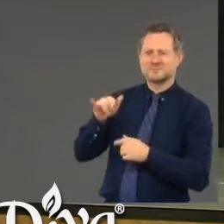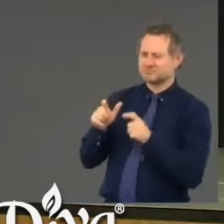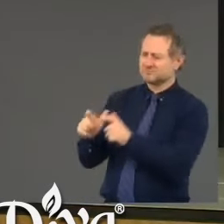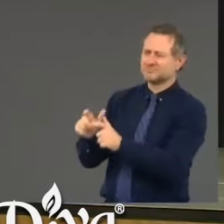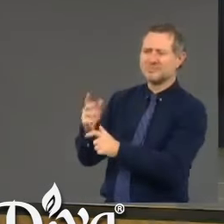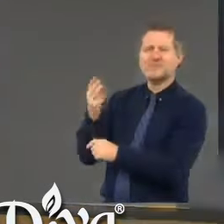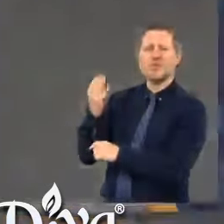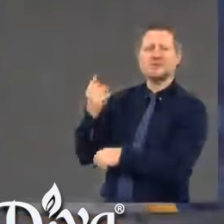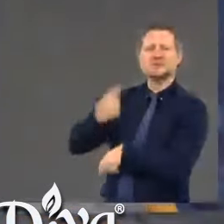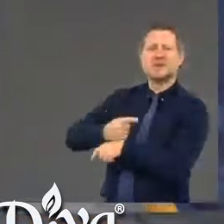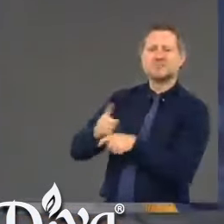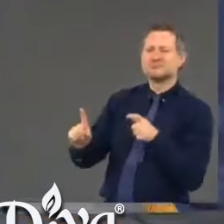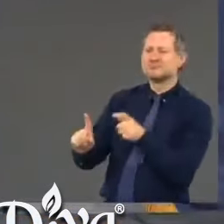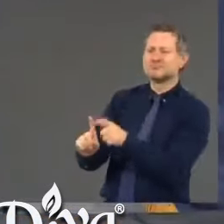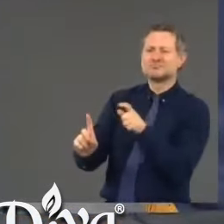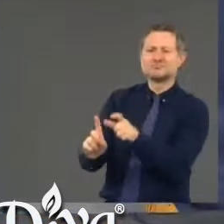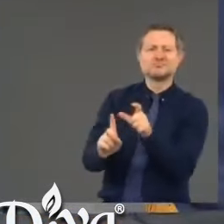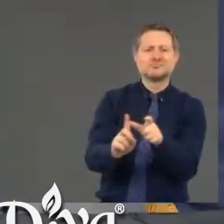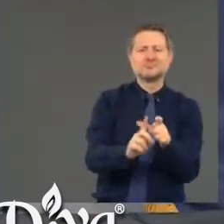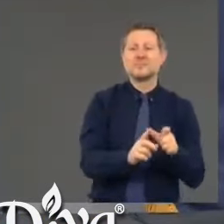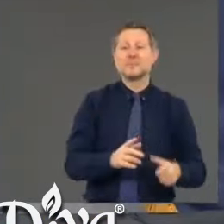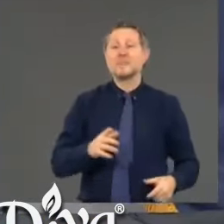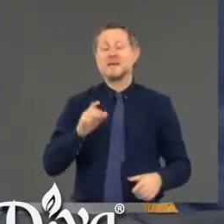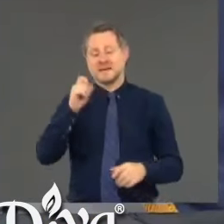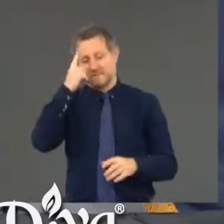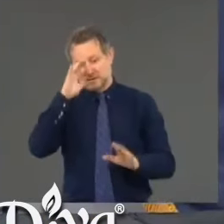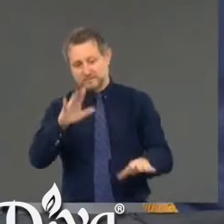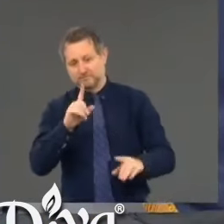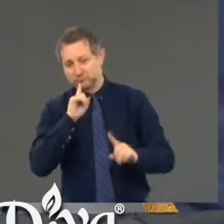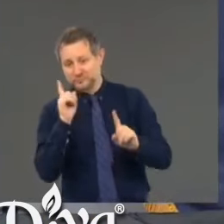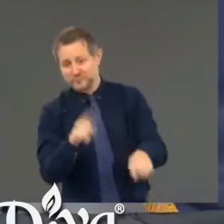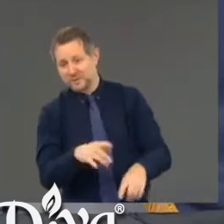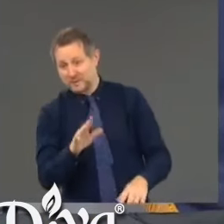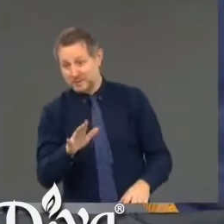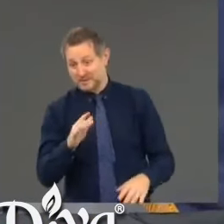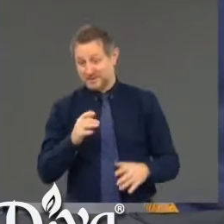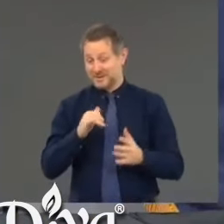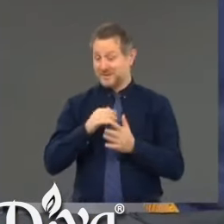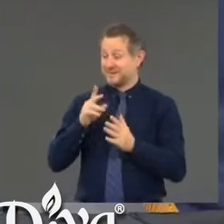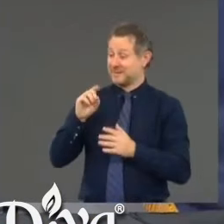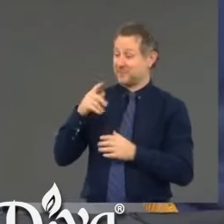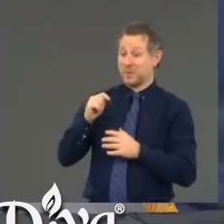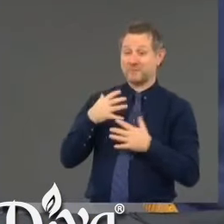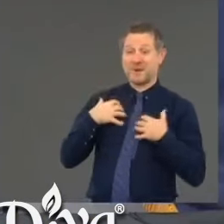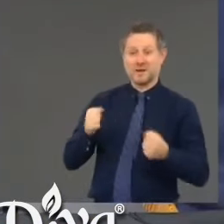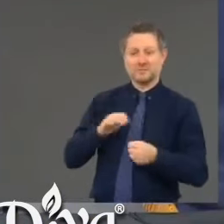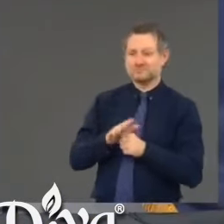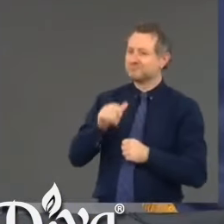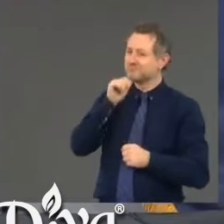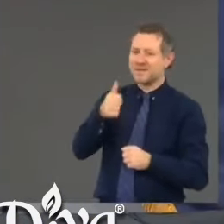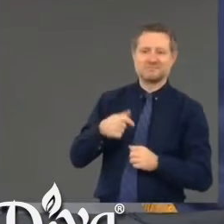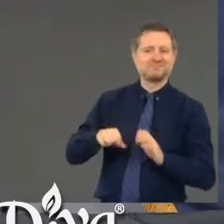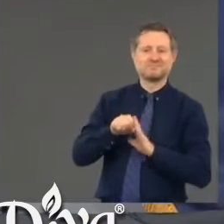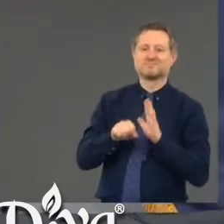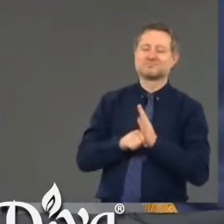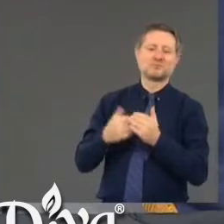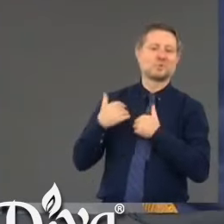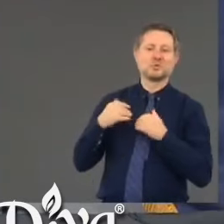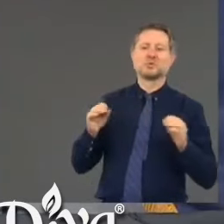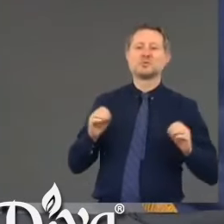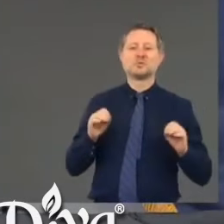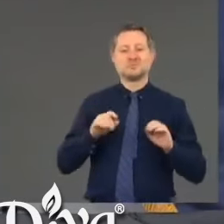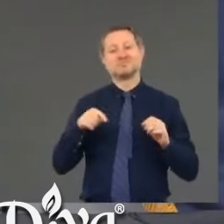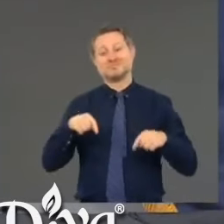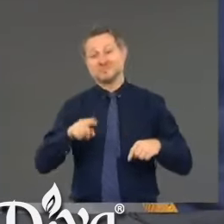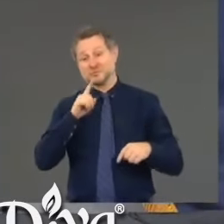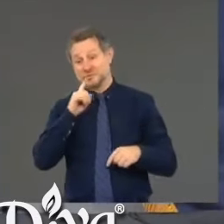being directed? Yeah, because the state health department doesn't do it because it's not a state role. The state government does not